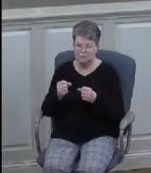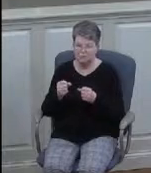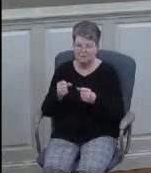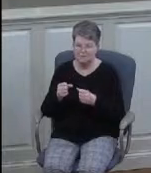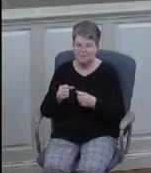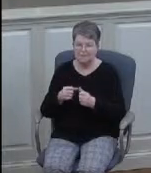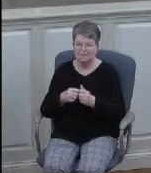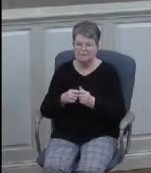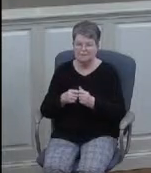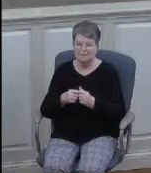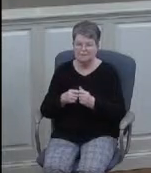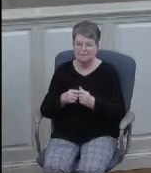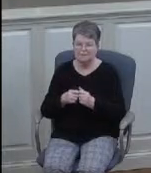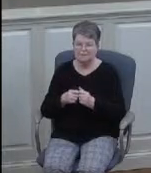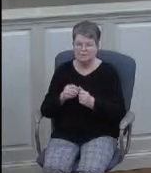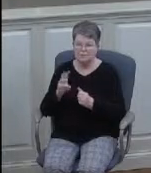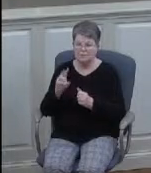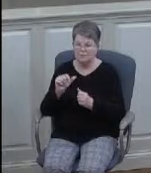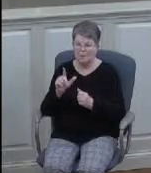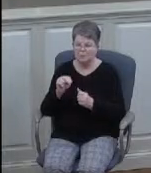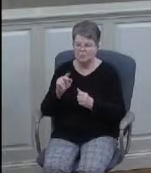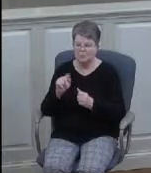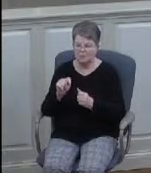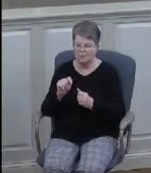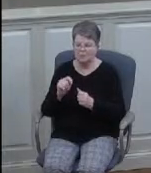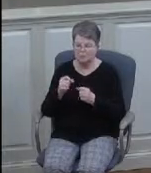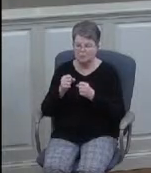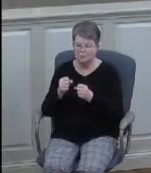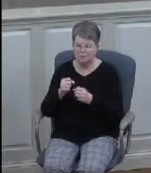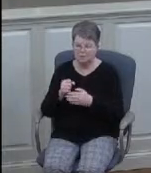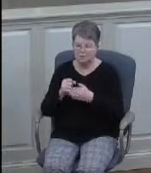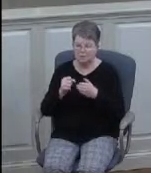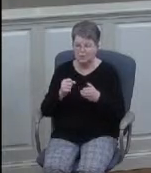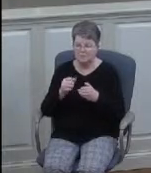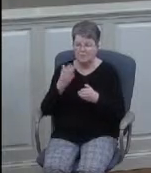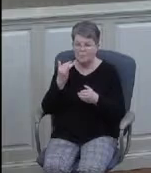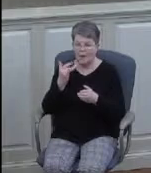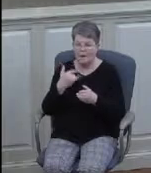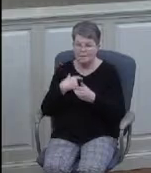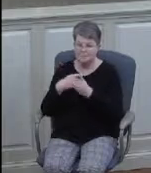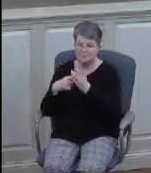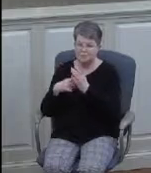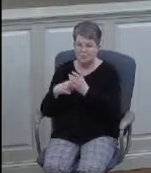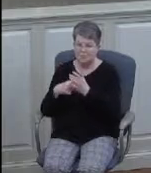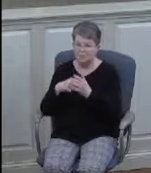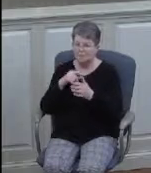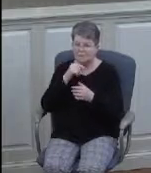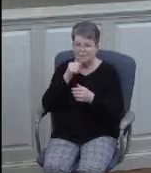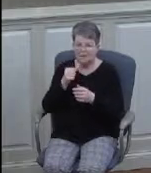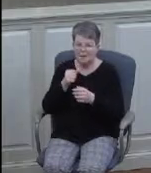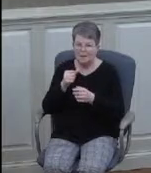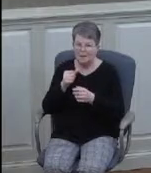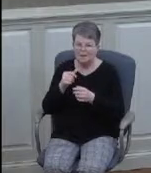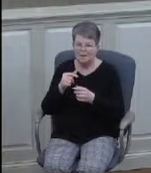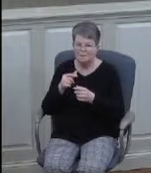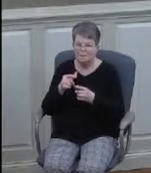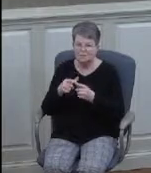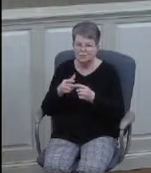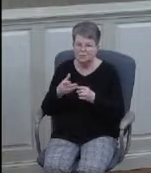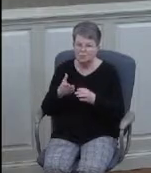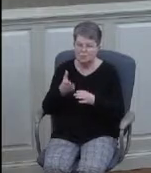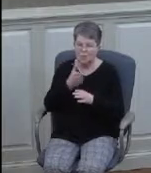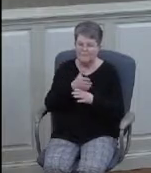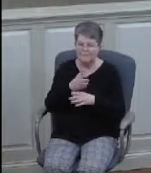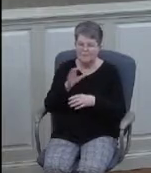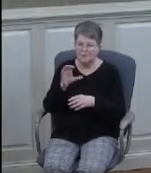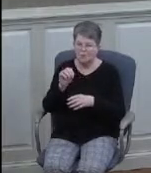and Walnut Street is the next one over. And why I'm showing you this is not to go over the core block, which has